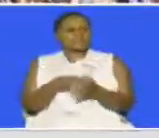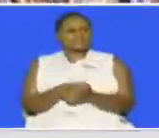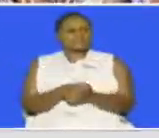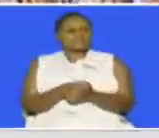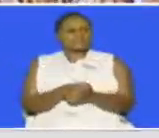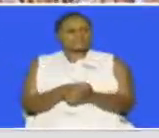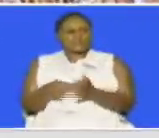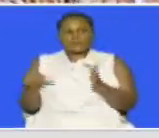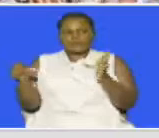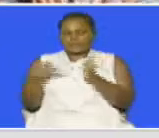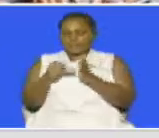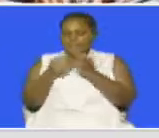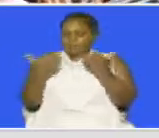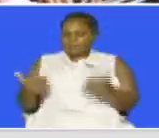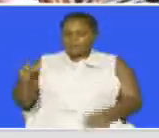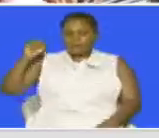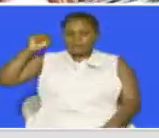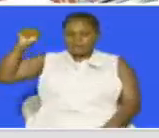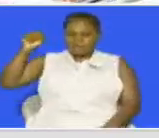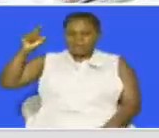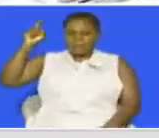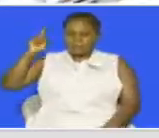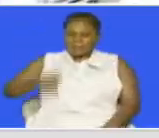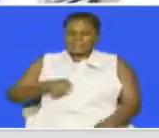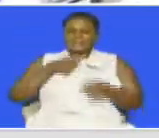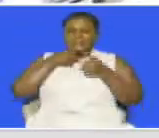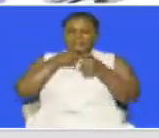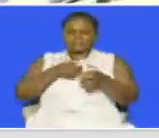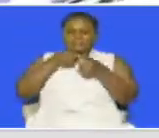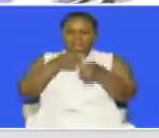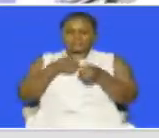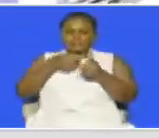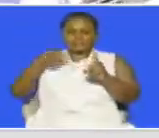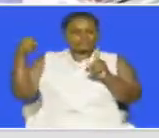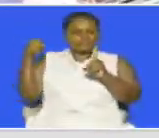fujo wakati huu wa siasa. We must condemn violence in any form. We must